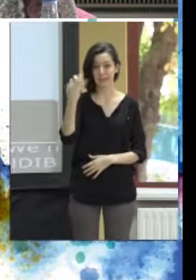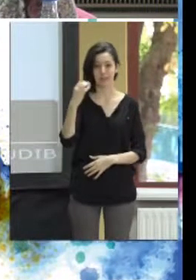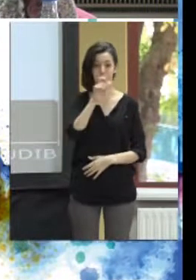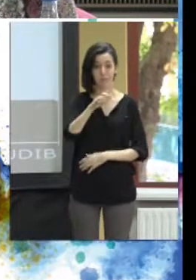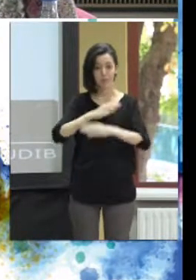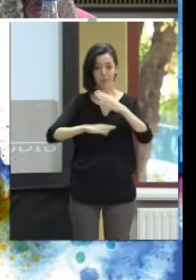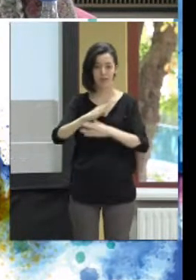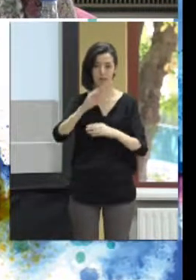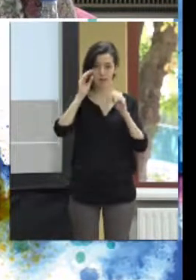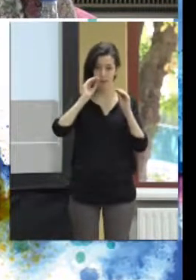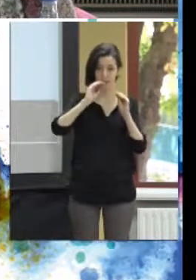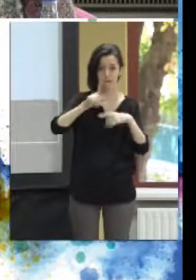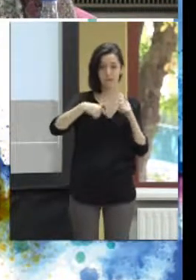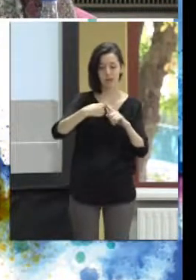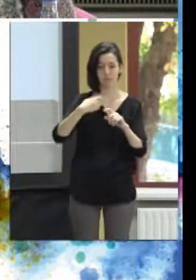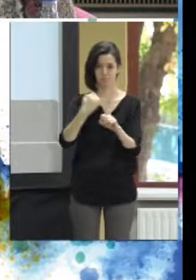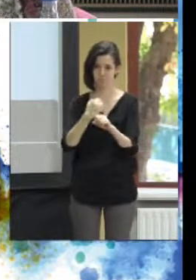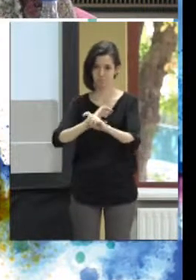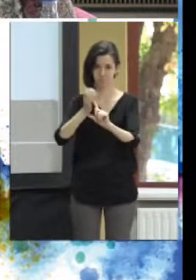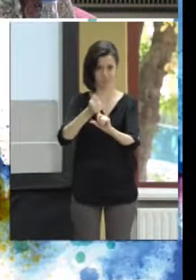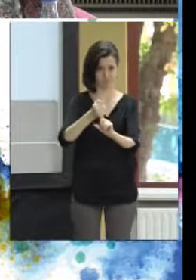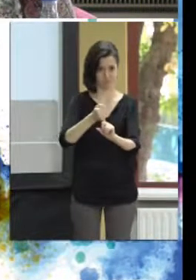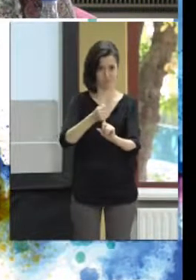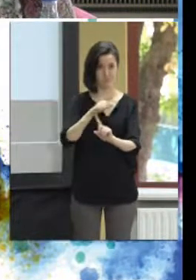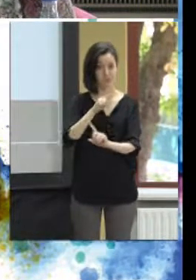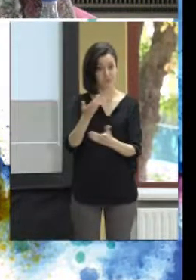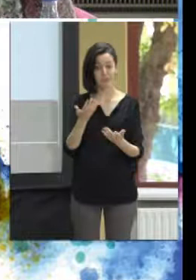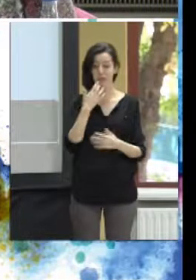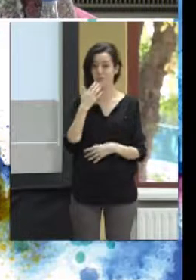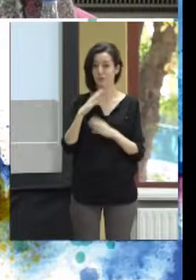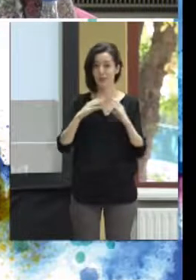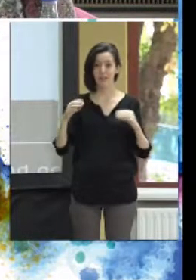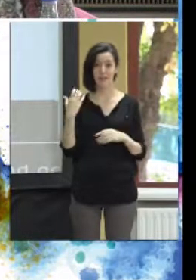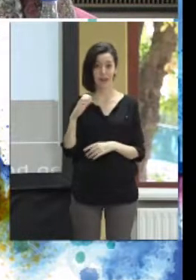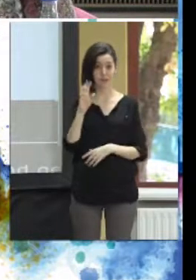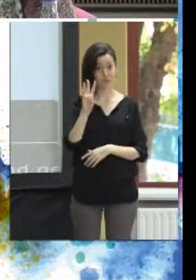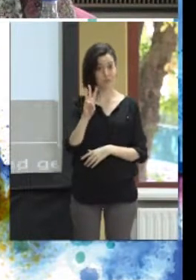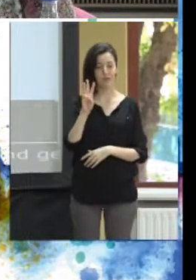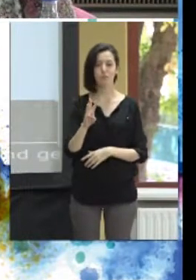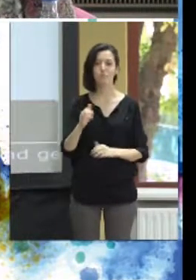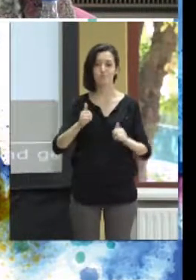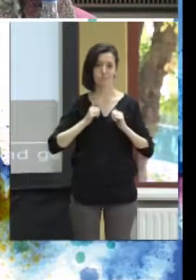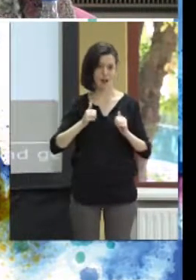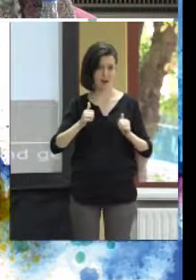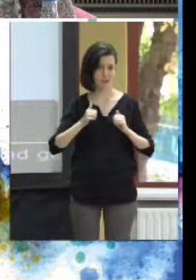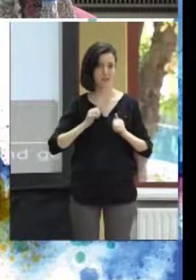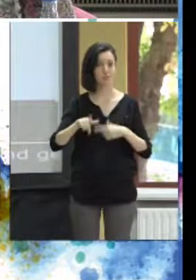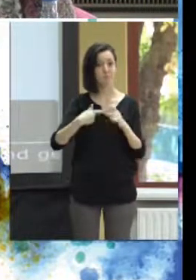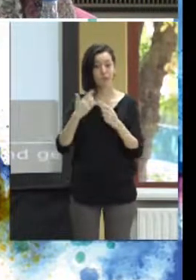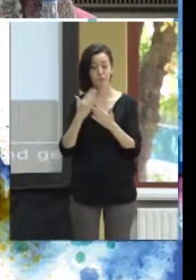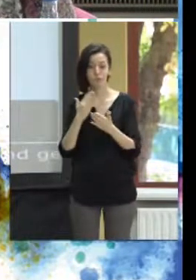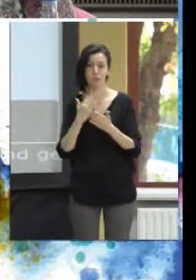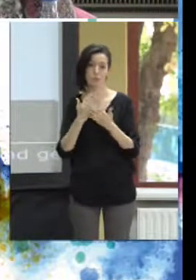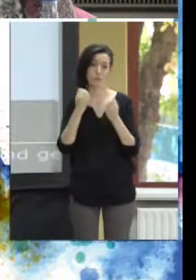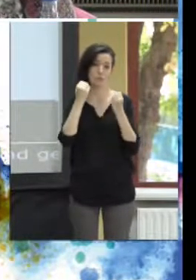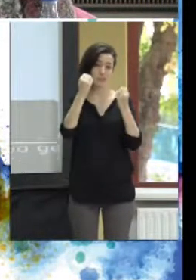disabled people to be trained and get a job. So At the Carlos III University, there's a master's degree on